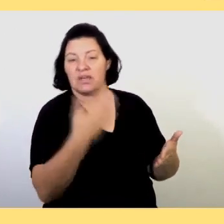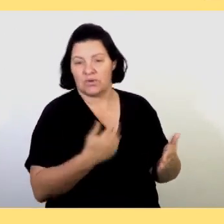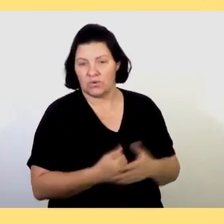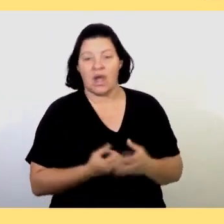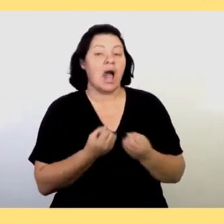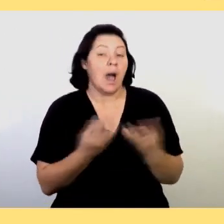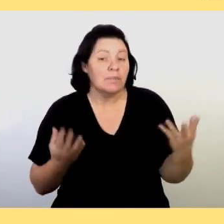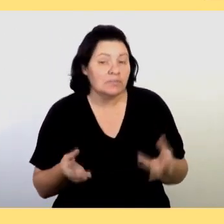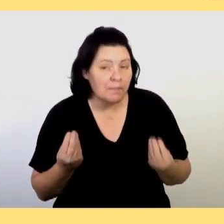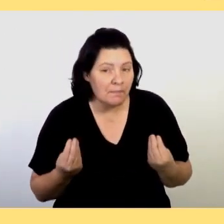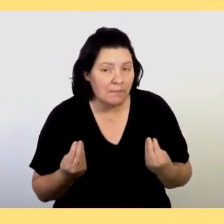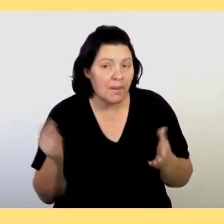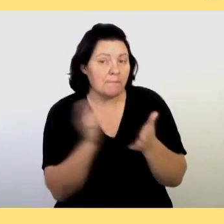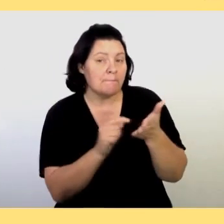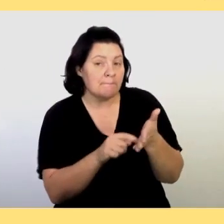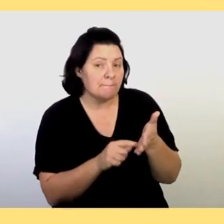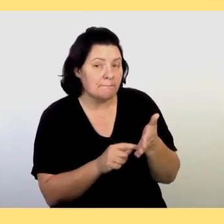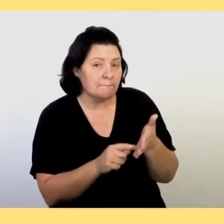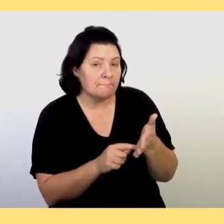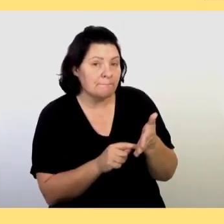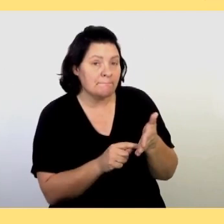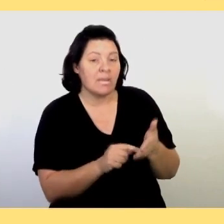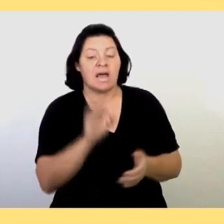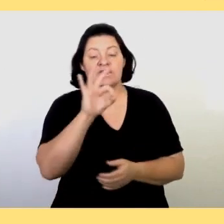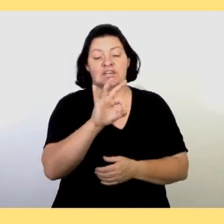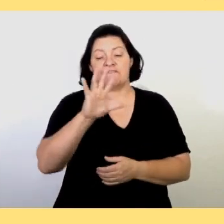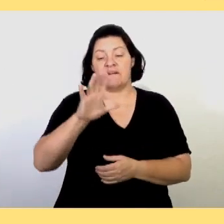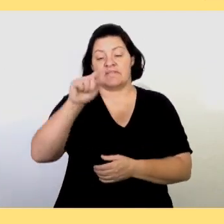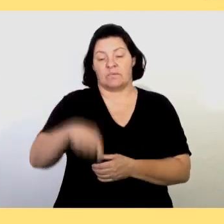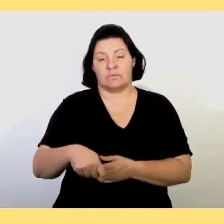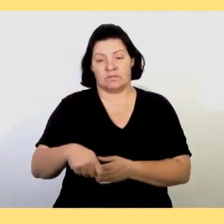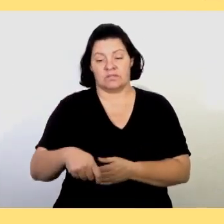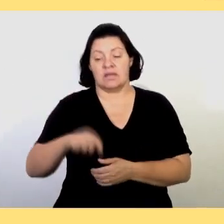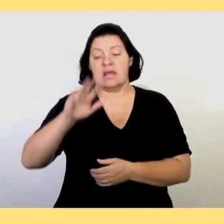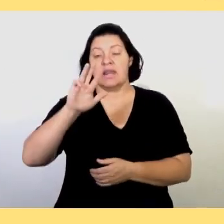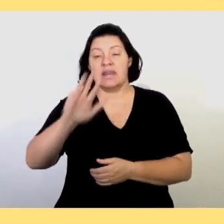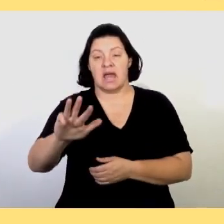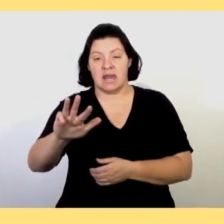you so much. How much do you get if you punch that in the calculator?